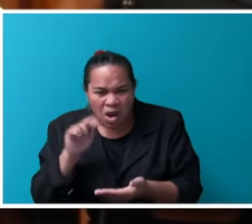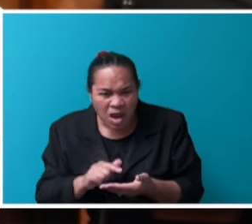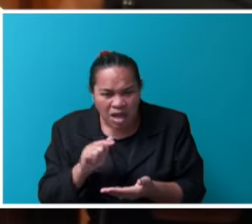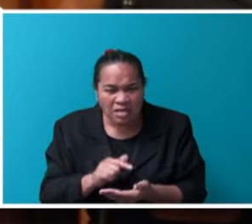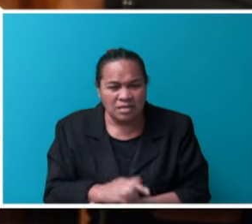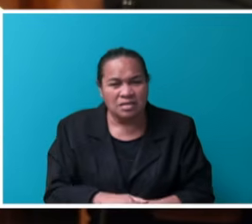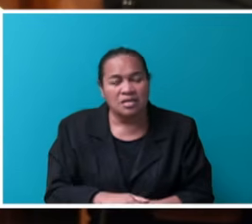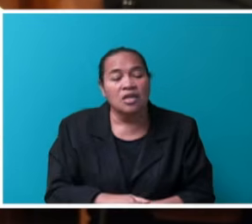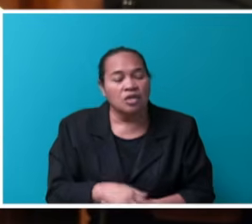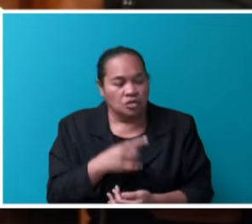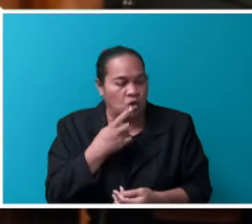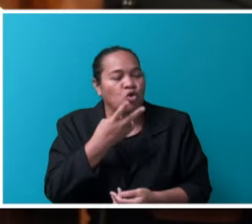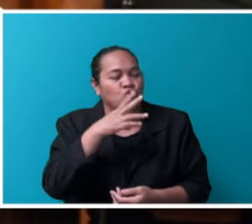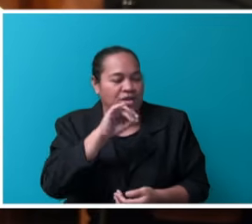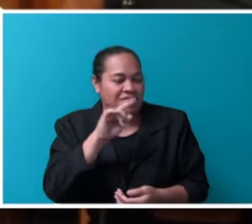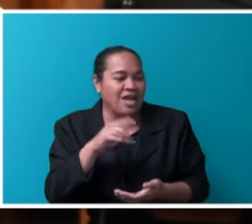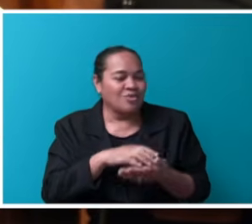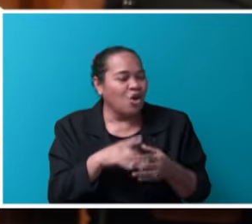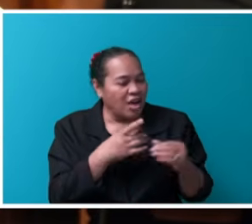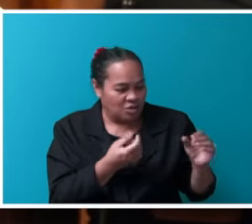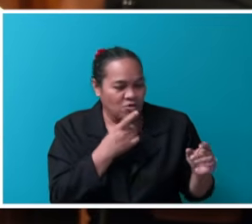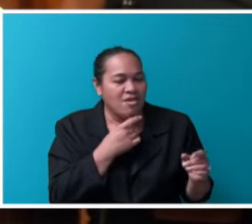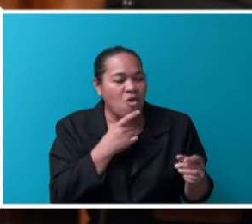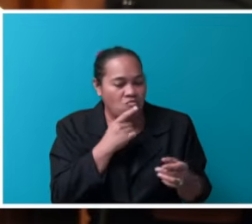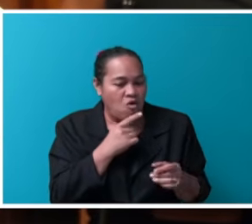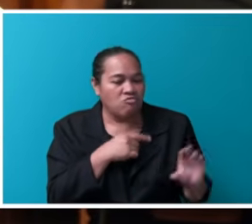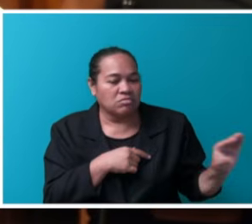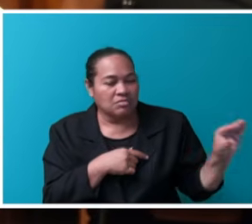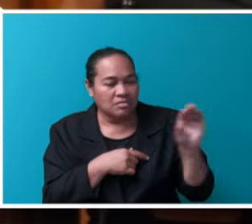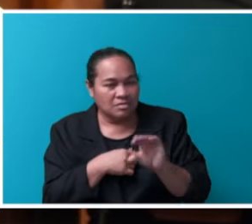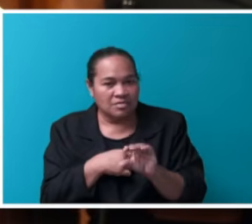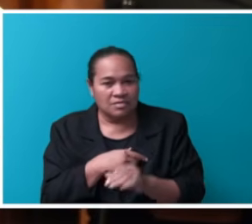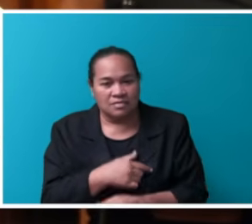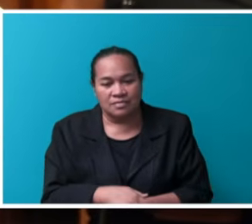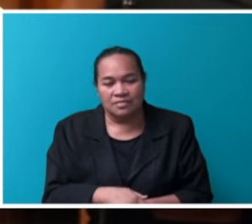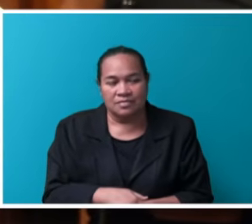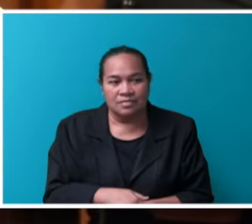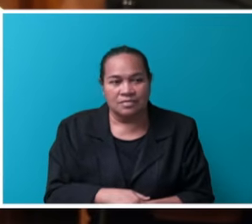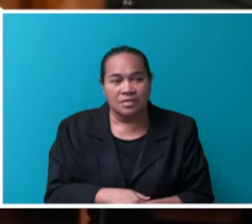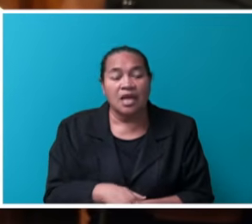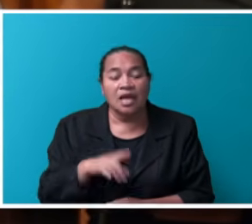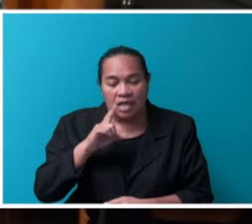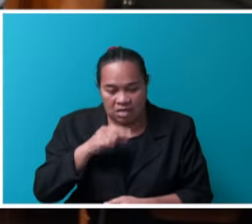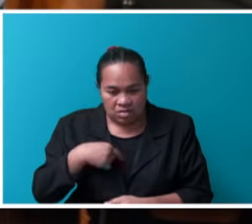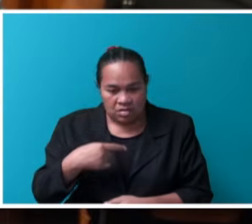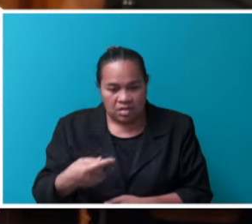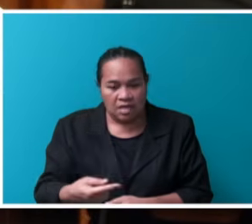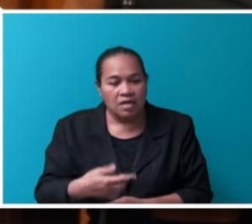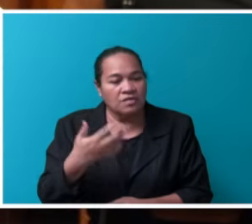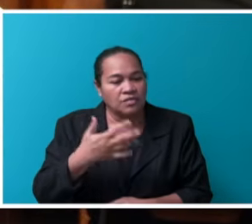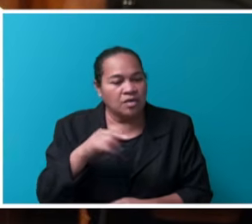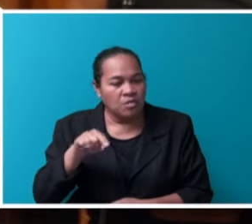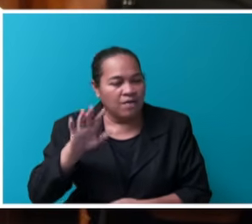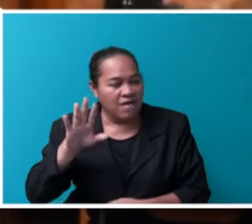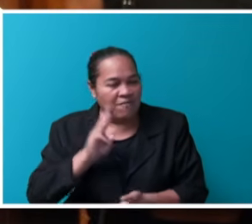of 20,000 is available and $5,000 grant for first home purchase. This will continue with the budget of $3.5 million, Mr.